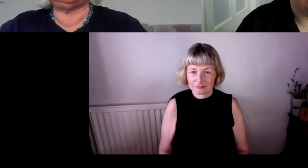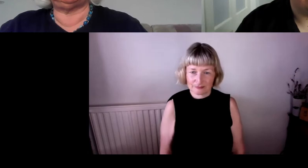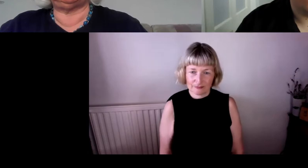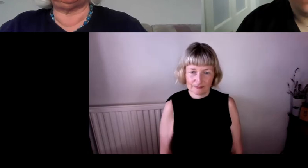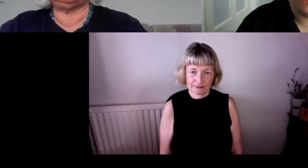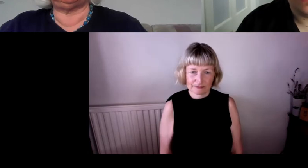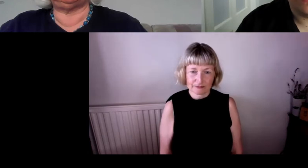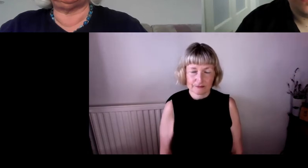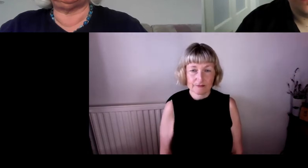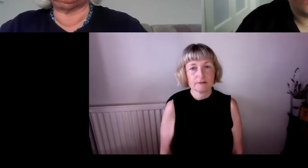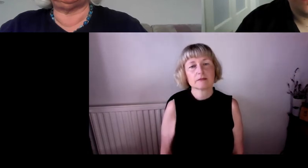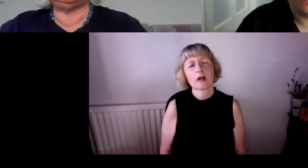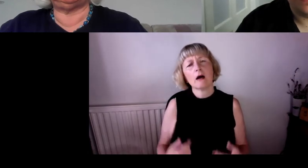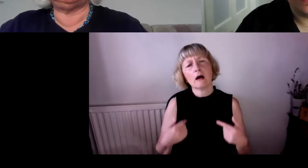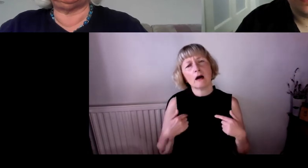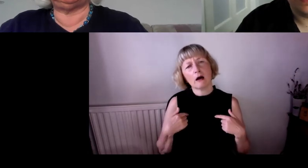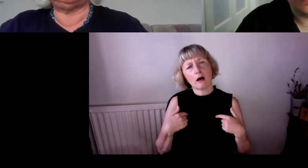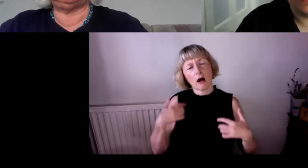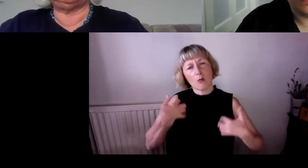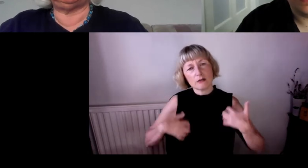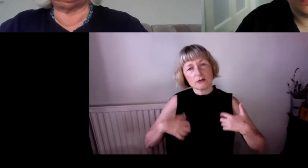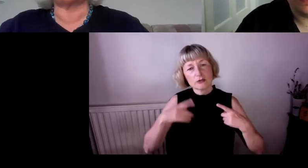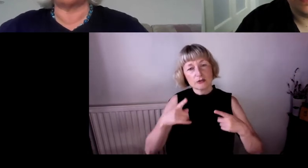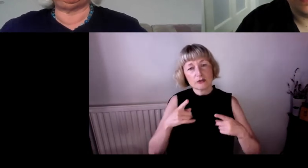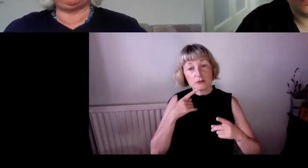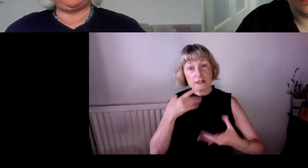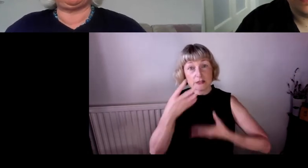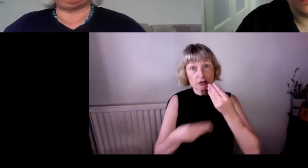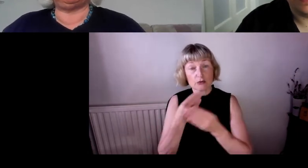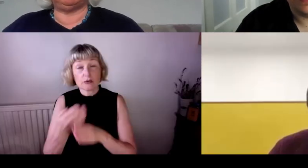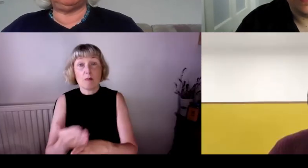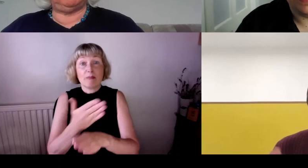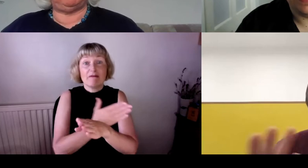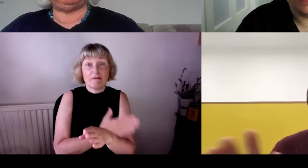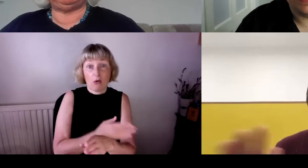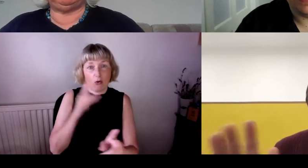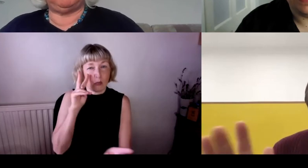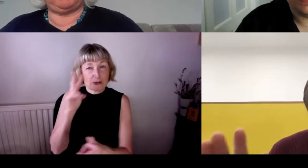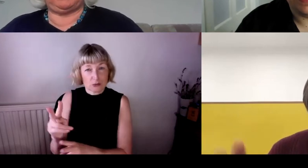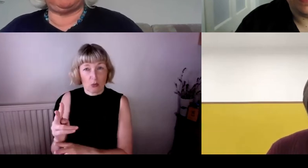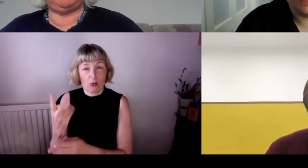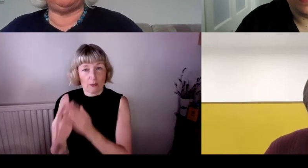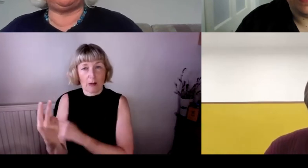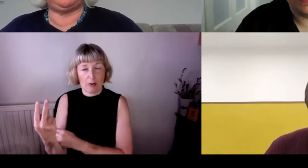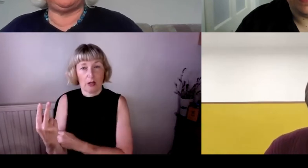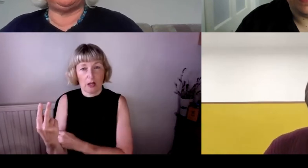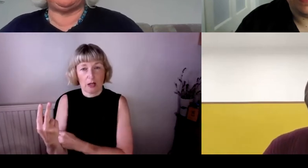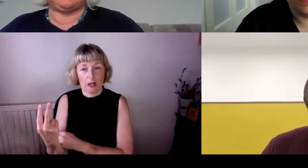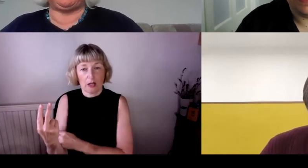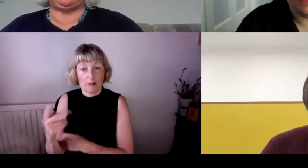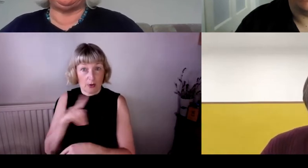I was interested that you did some description before we actually saw, because I guess that was because that's where you had